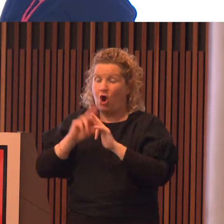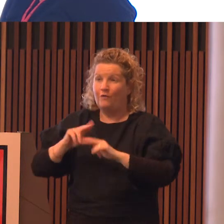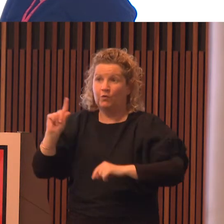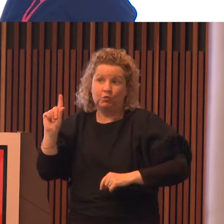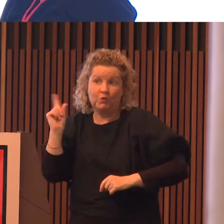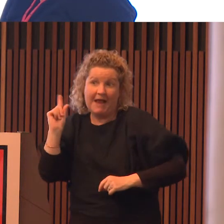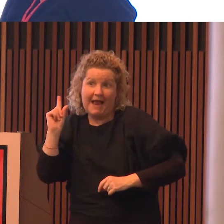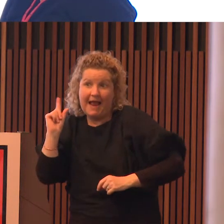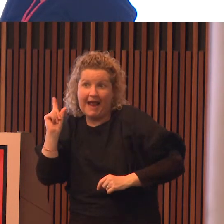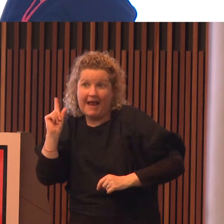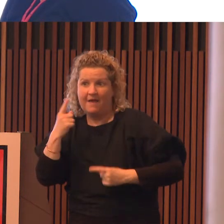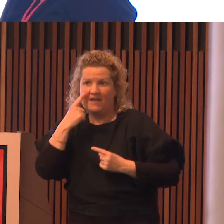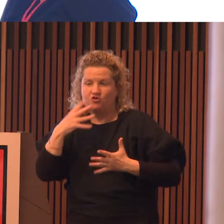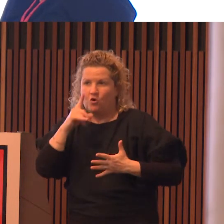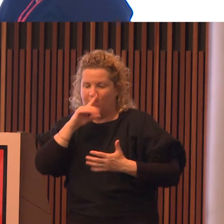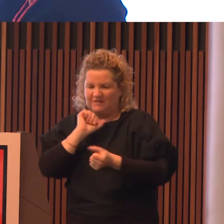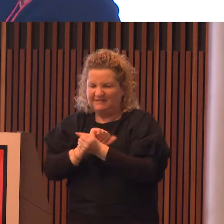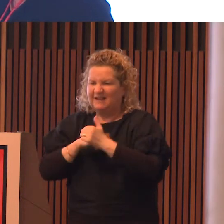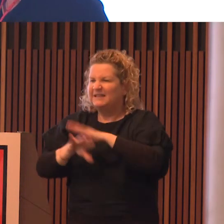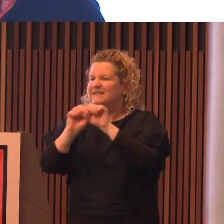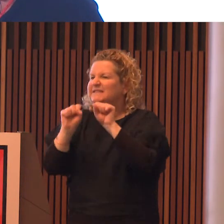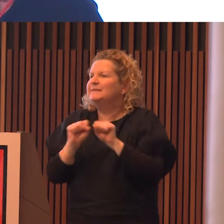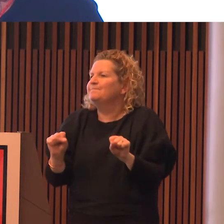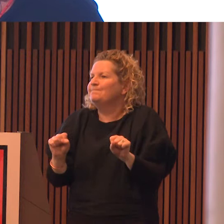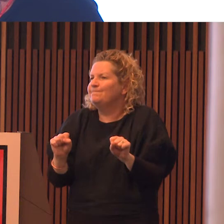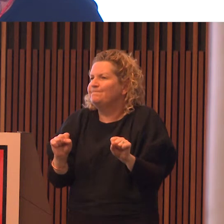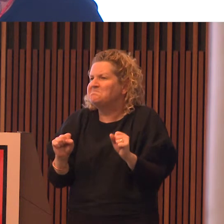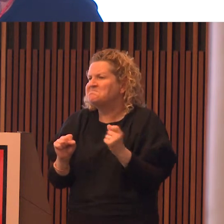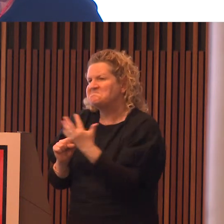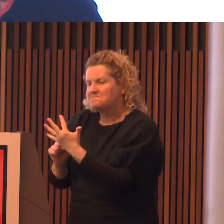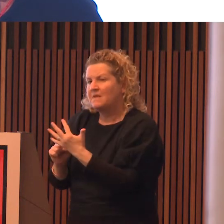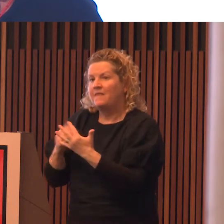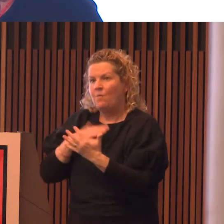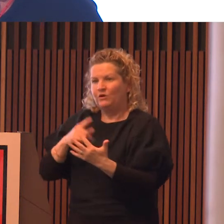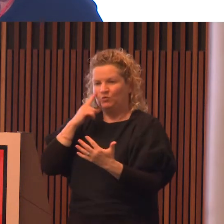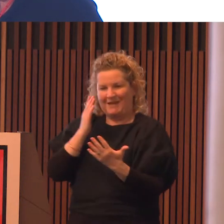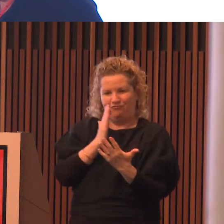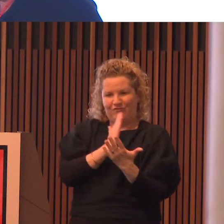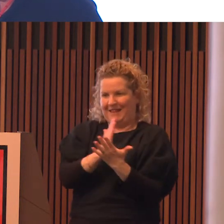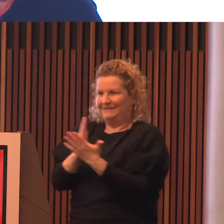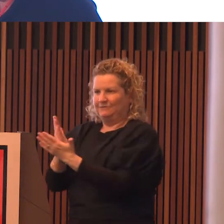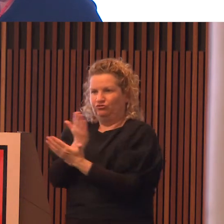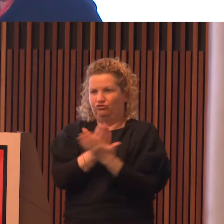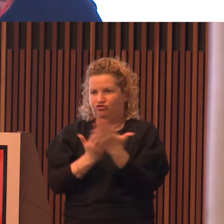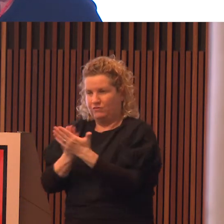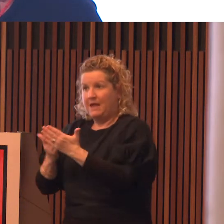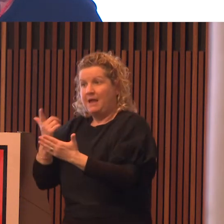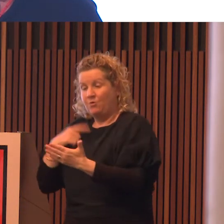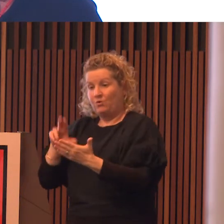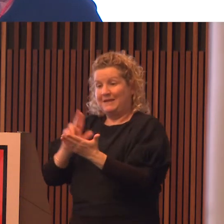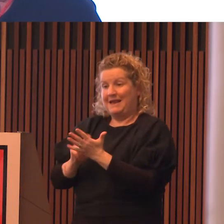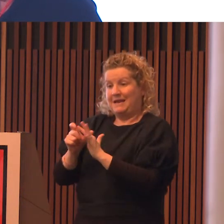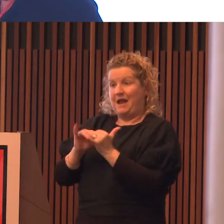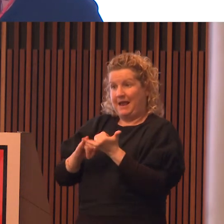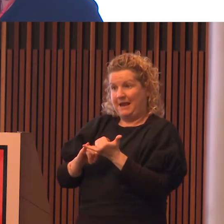show people stuck in systems. So they're wanting to see the reality of the people who because the NDIS